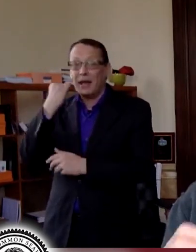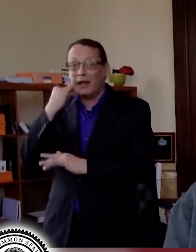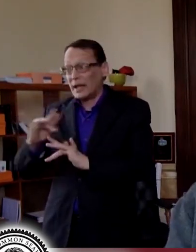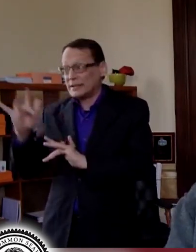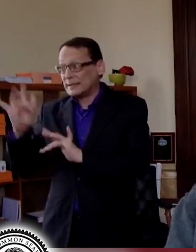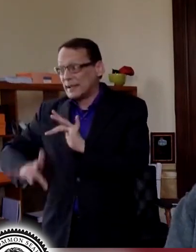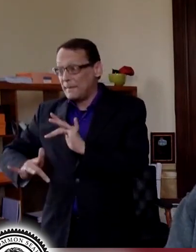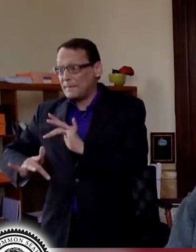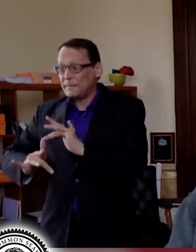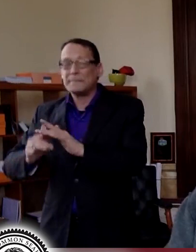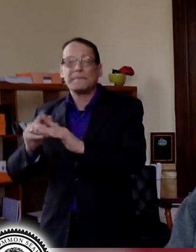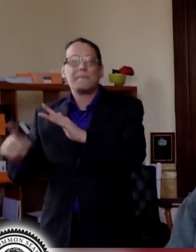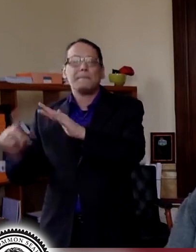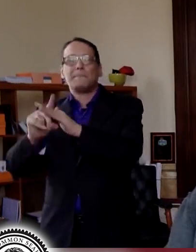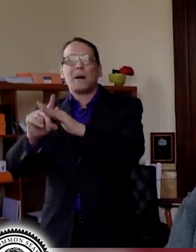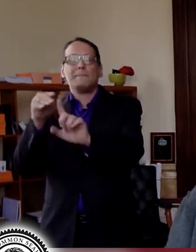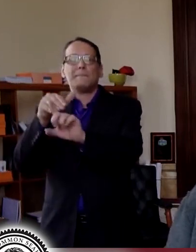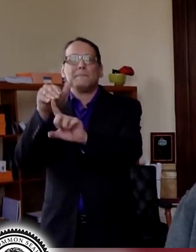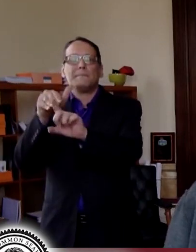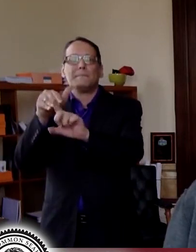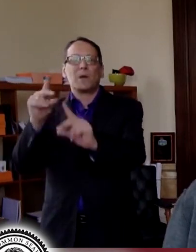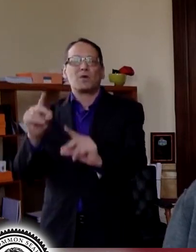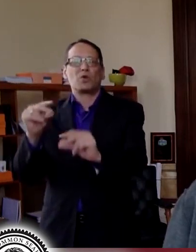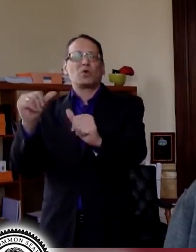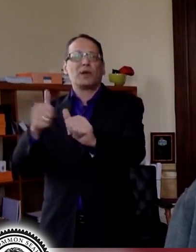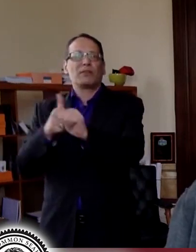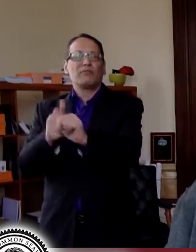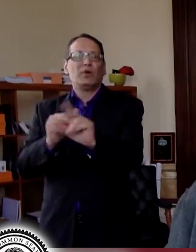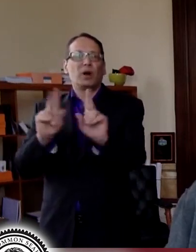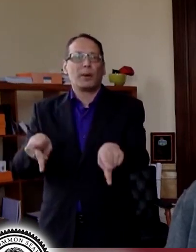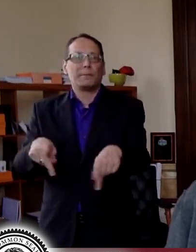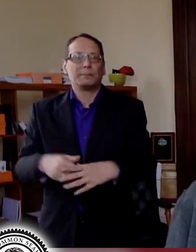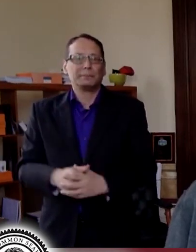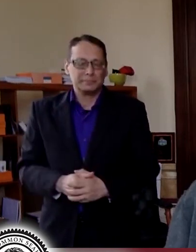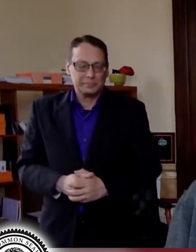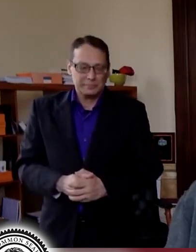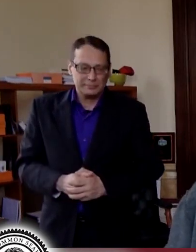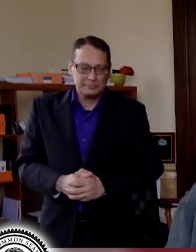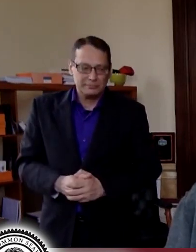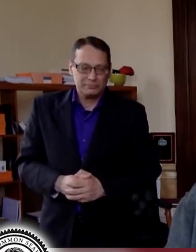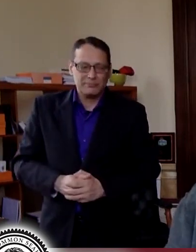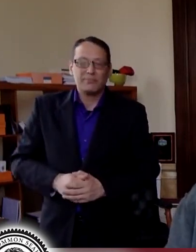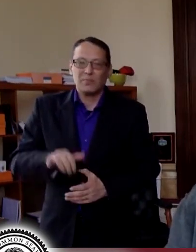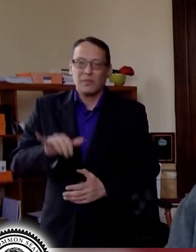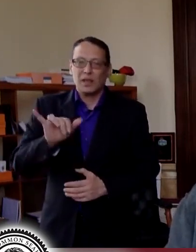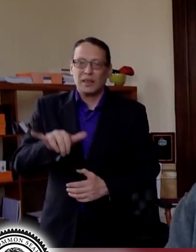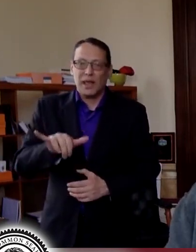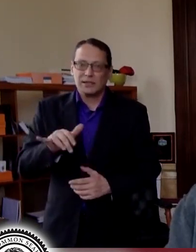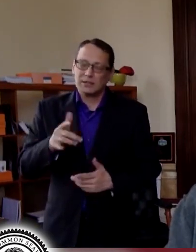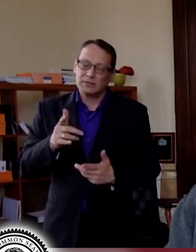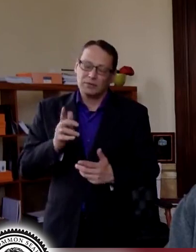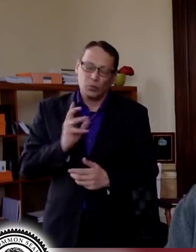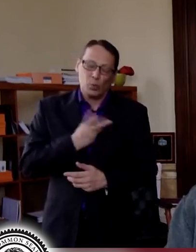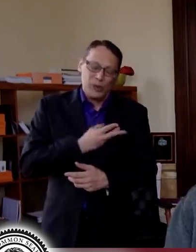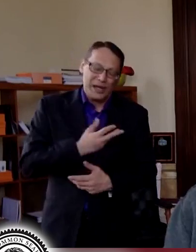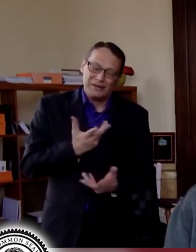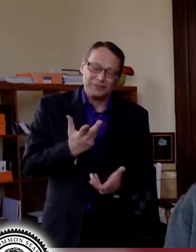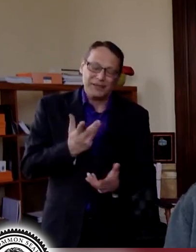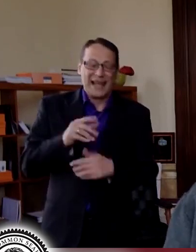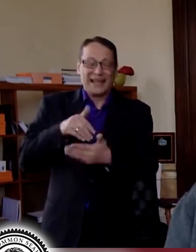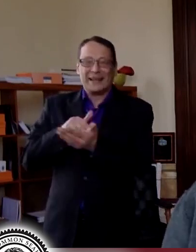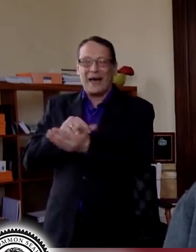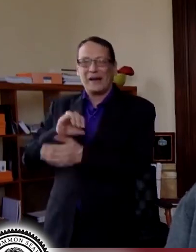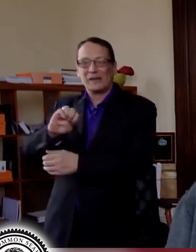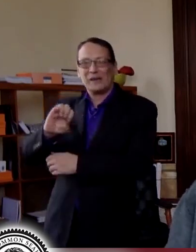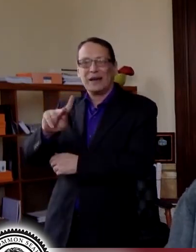do it, so that it can be very quickly followed up on. So that's one of the ways that we do. I say we. It's Dr. Eccles and the health